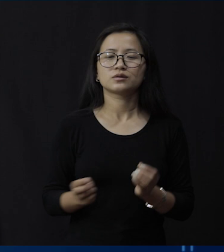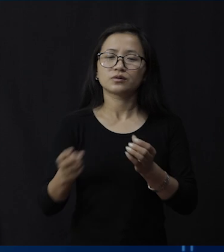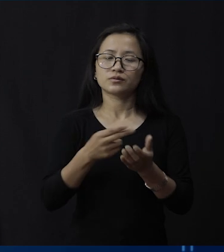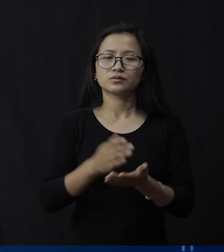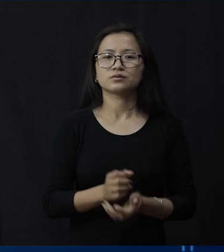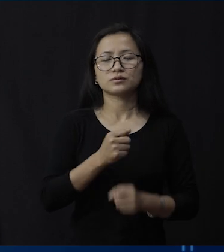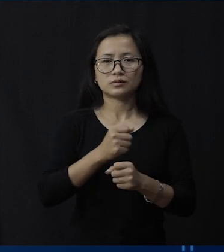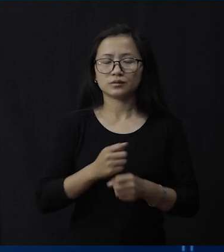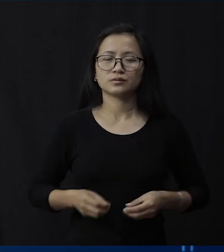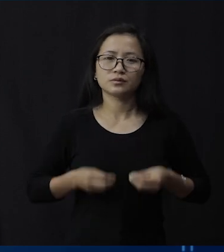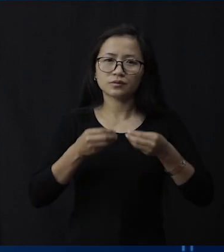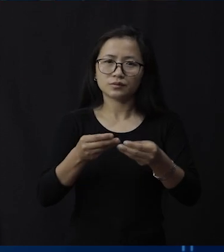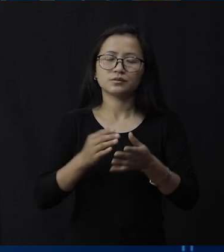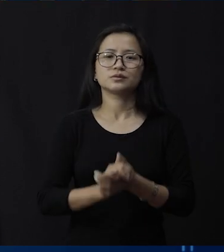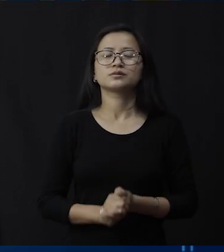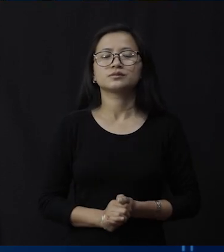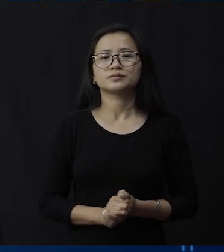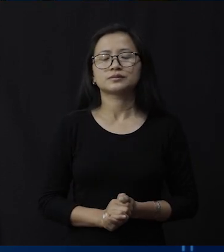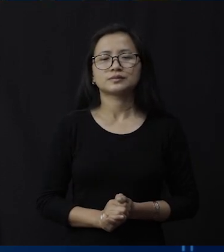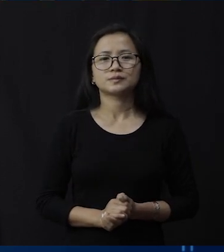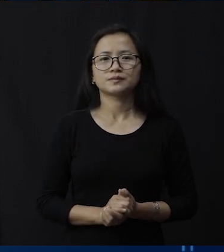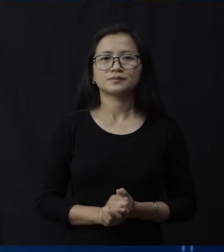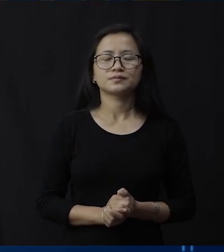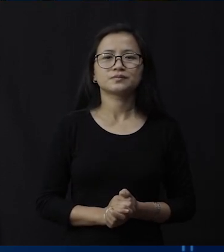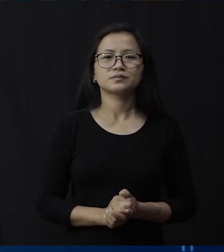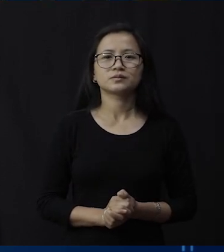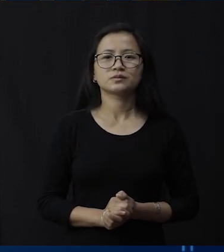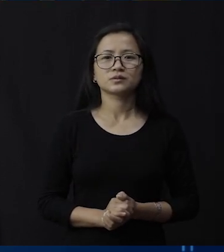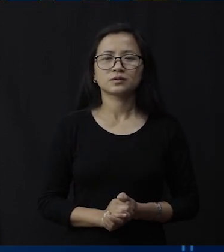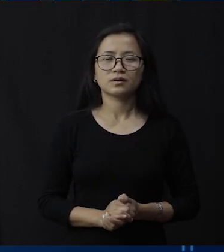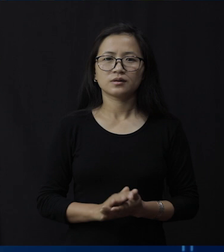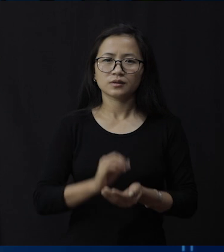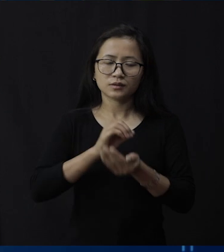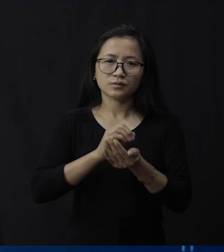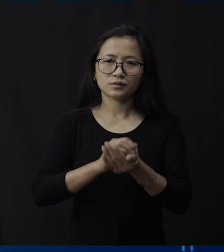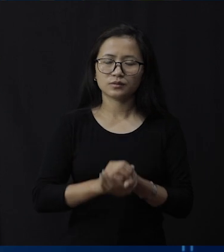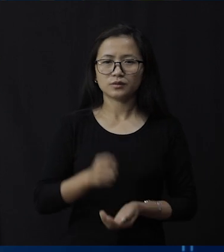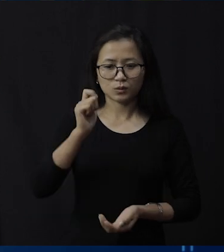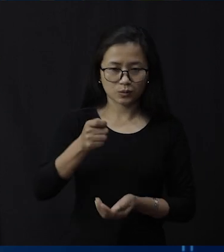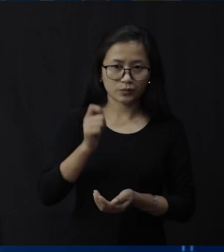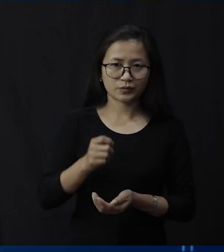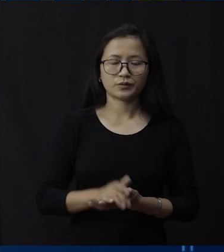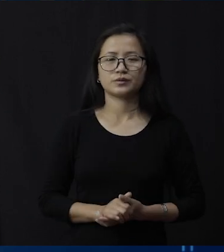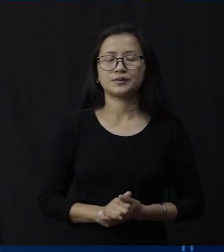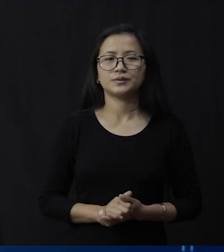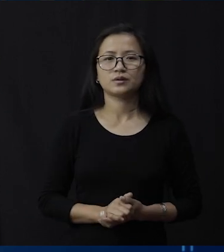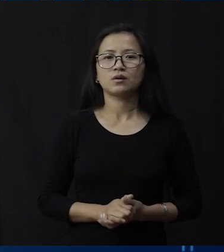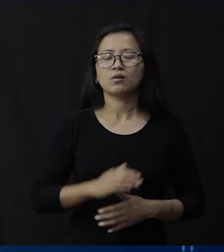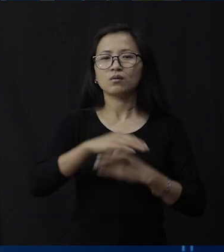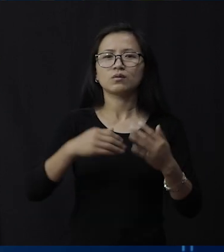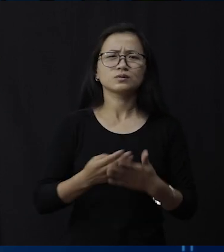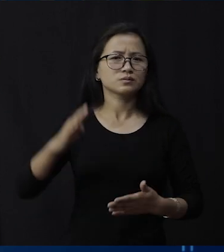all right? So that is land revenue. Then maintaining law and order. So all the